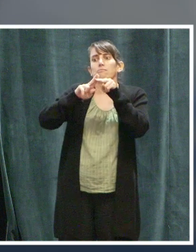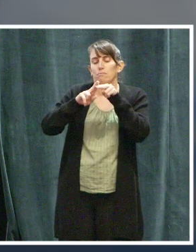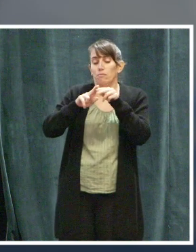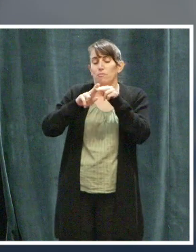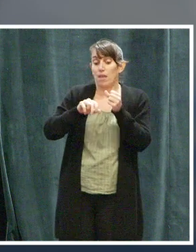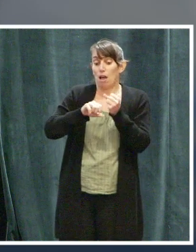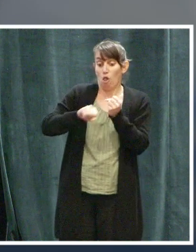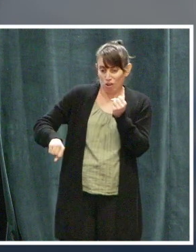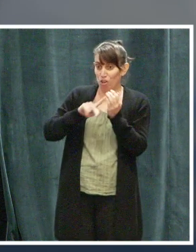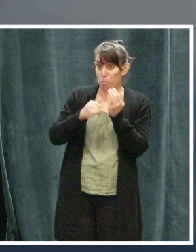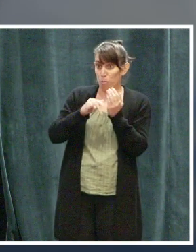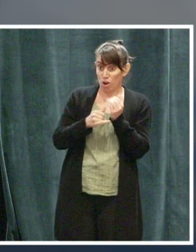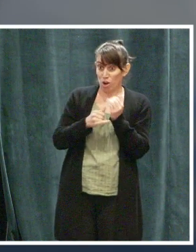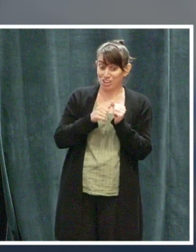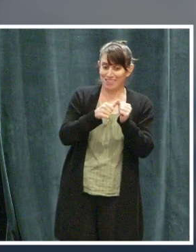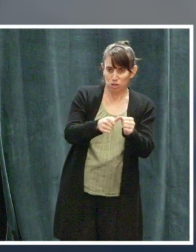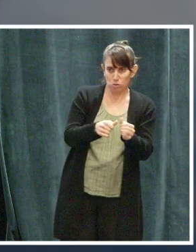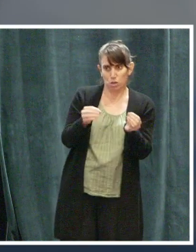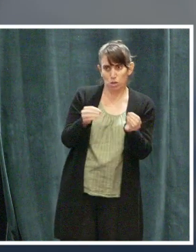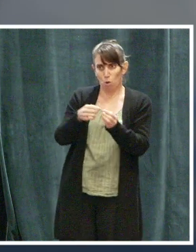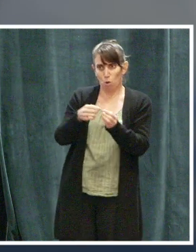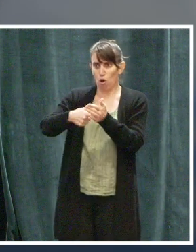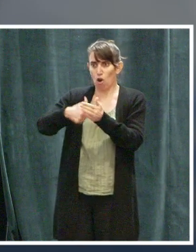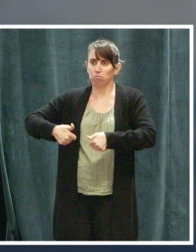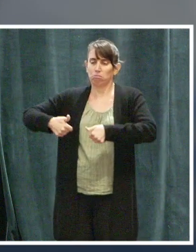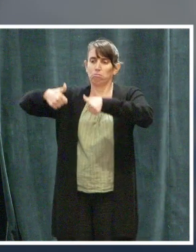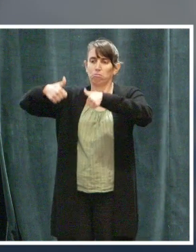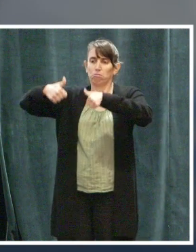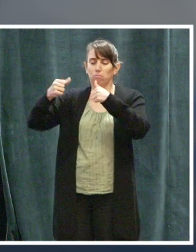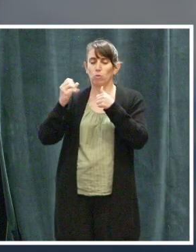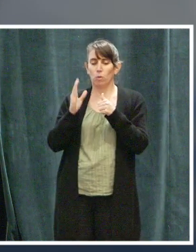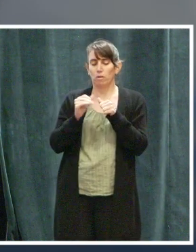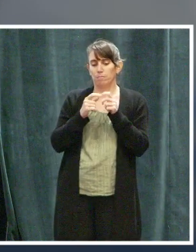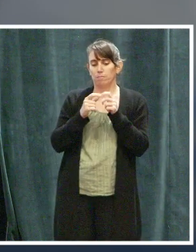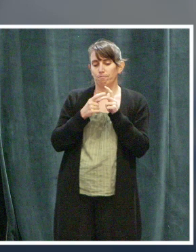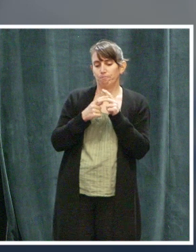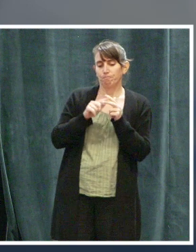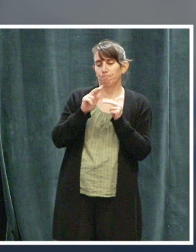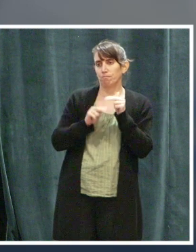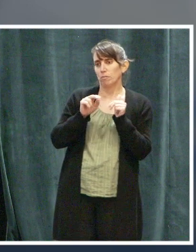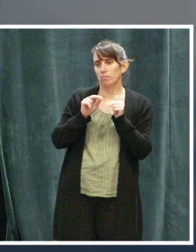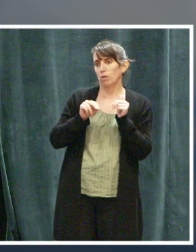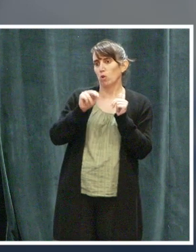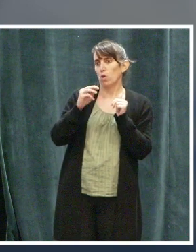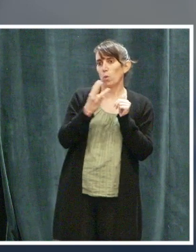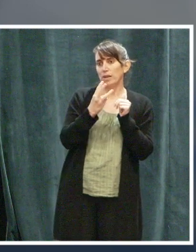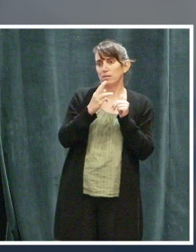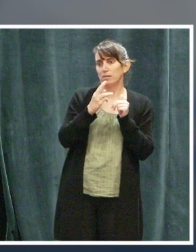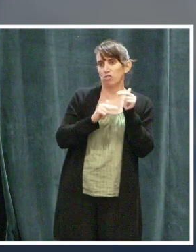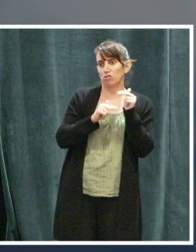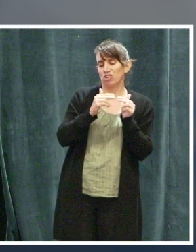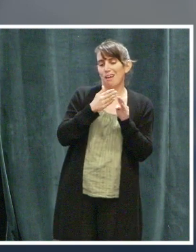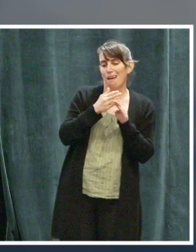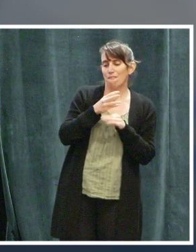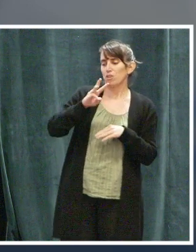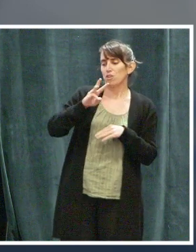costs. We will be beginning construction of the Northwest project after Wagner Park has reopened